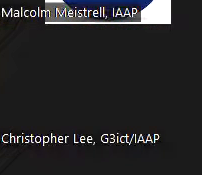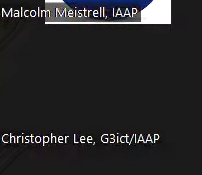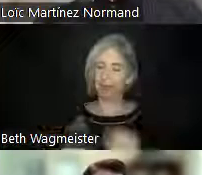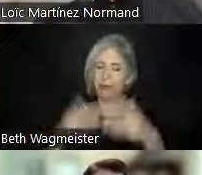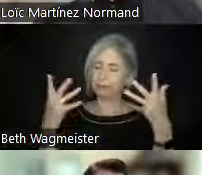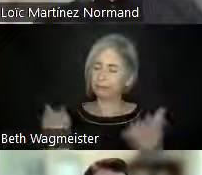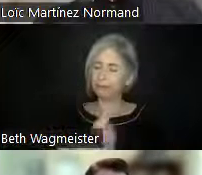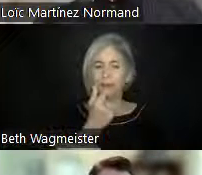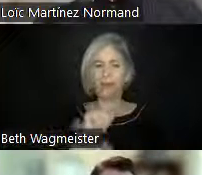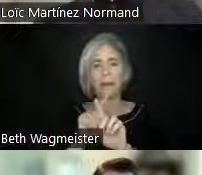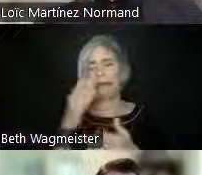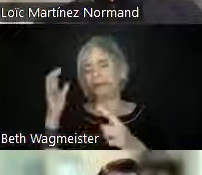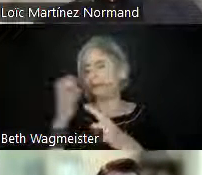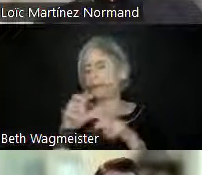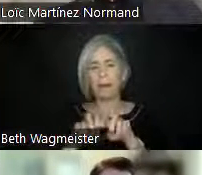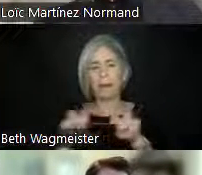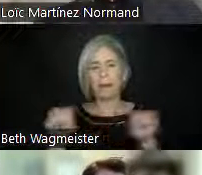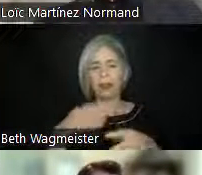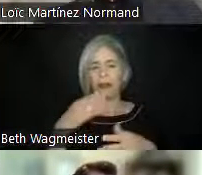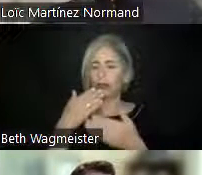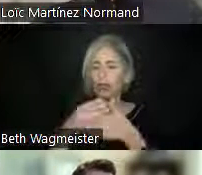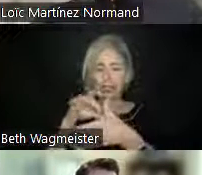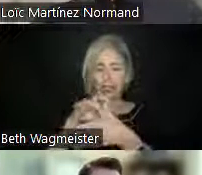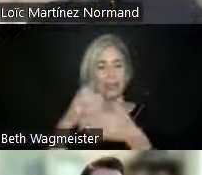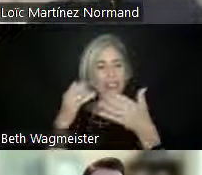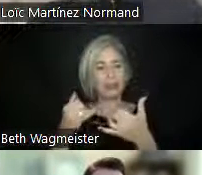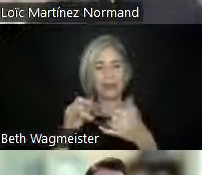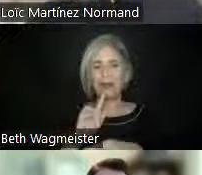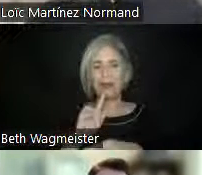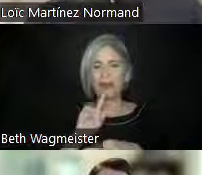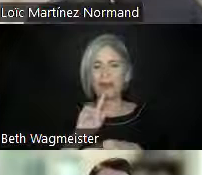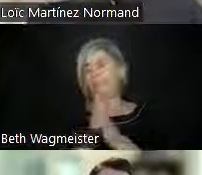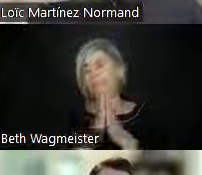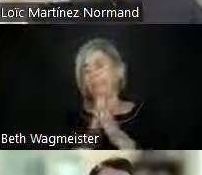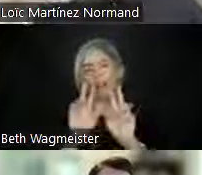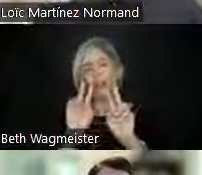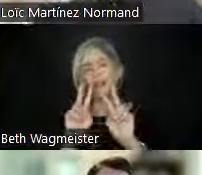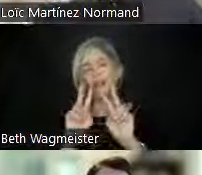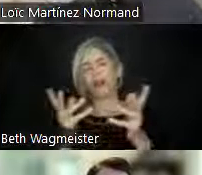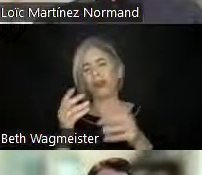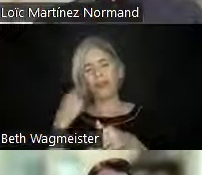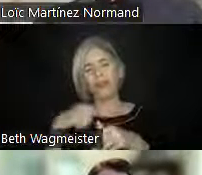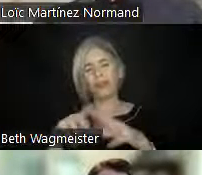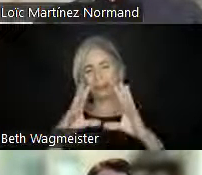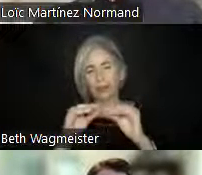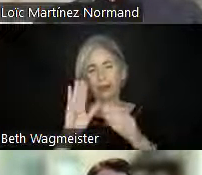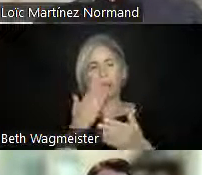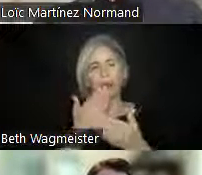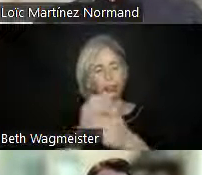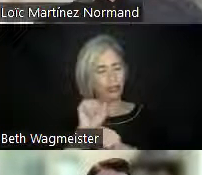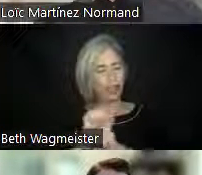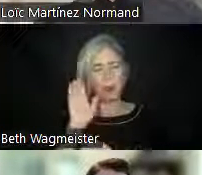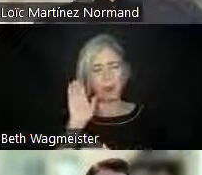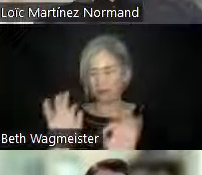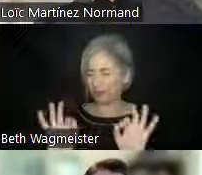a very good panel and very good content today. So I think we will be doing a good job anyway.